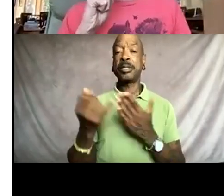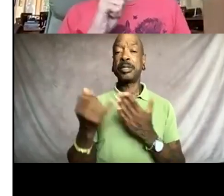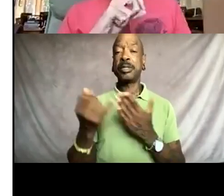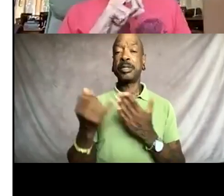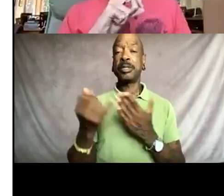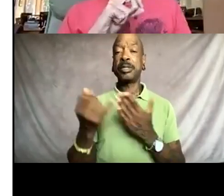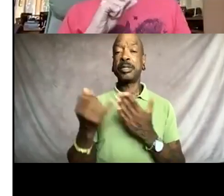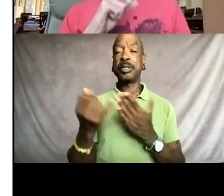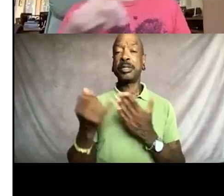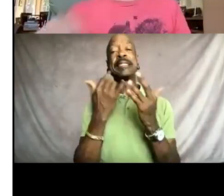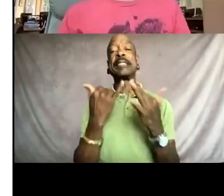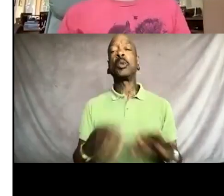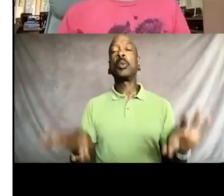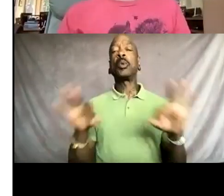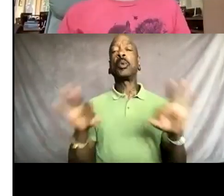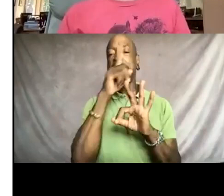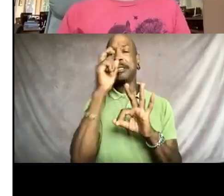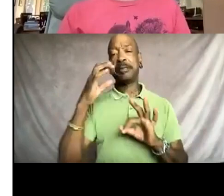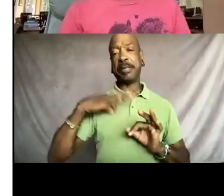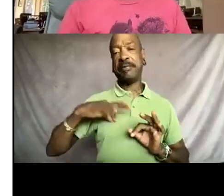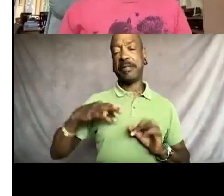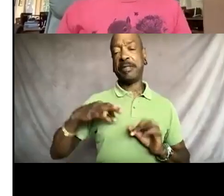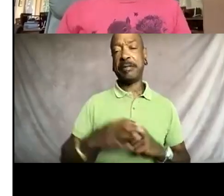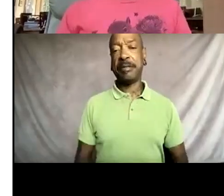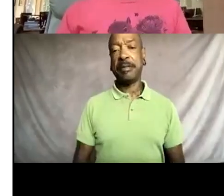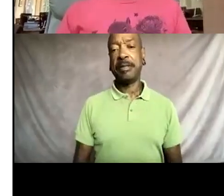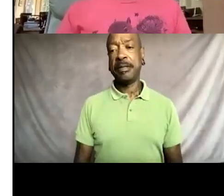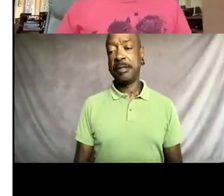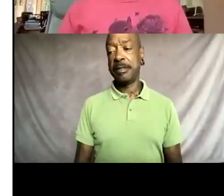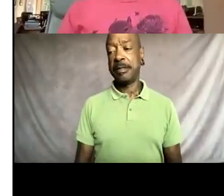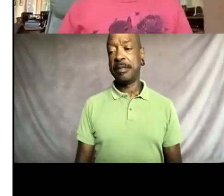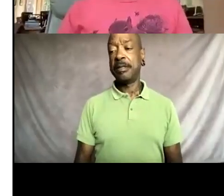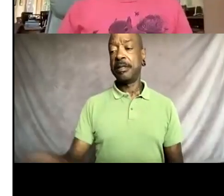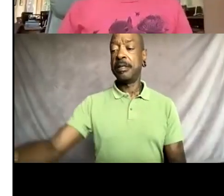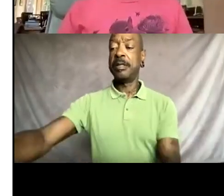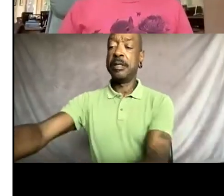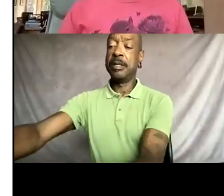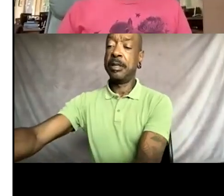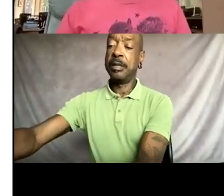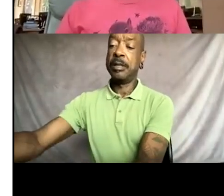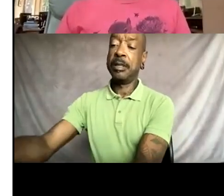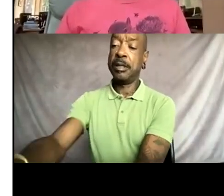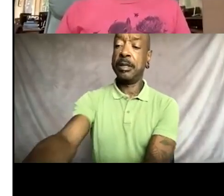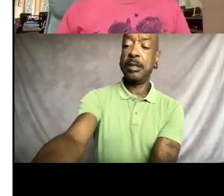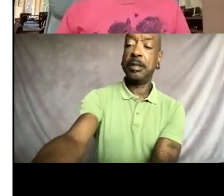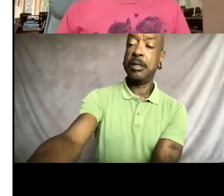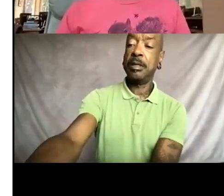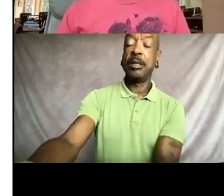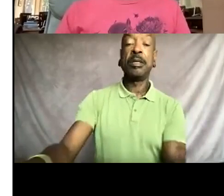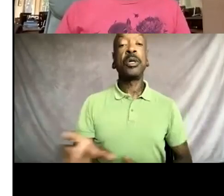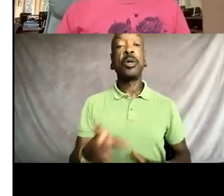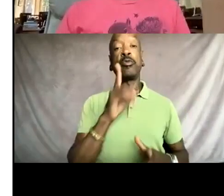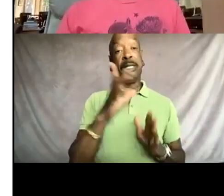seeing if you can because of the benefits that come with it. So the two well-known benefits are you don't pay taxes on your net income,